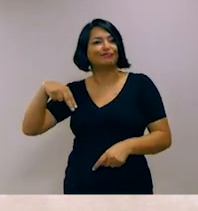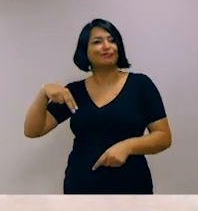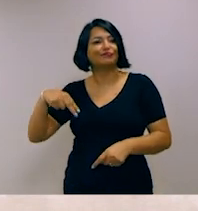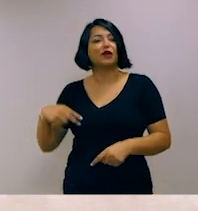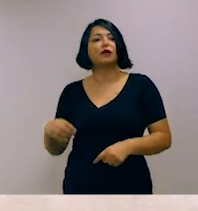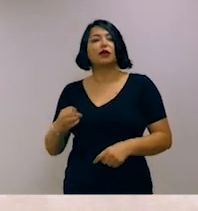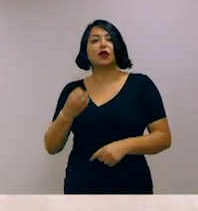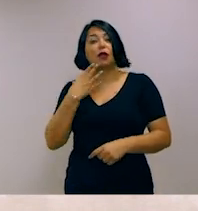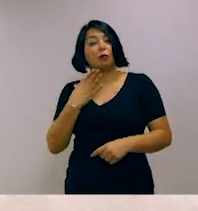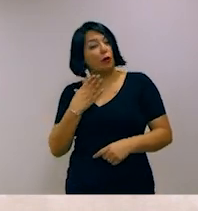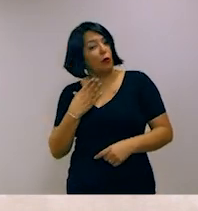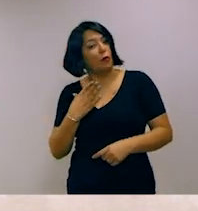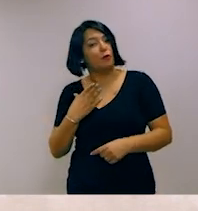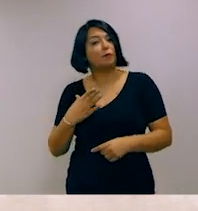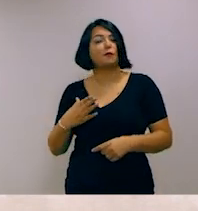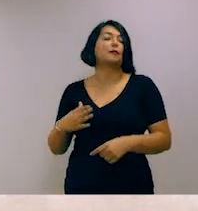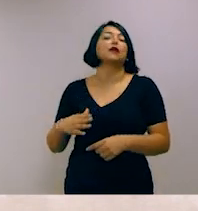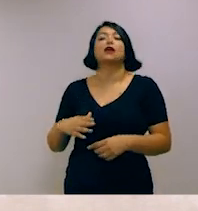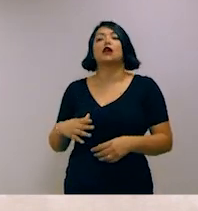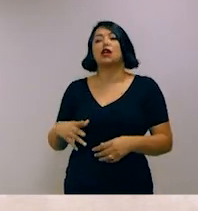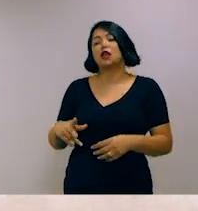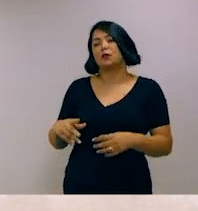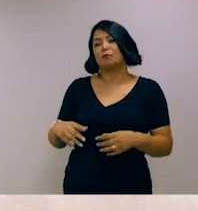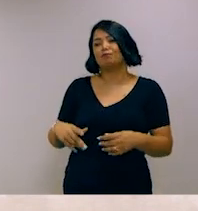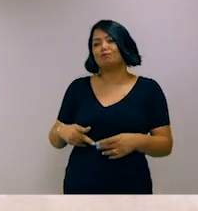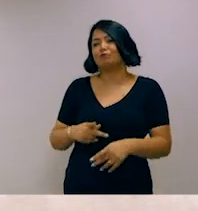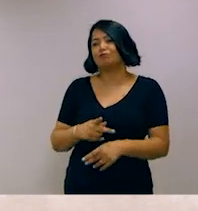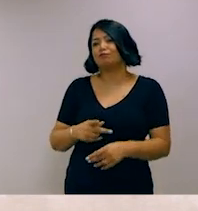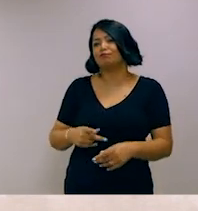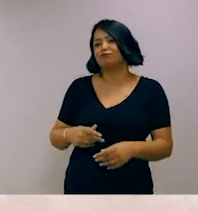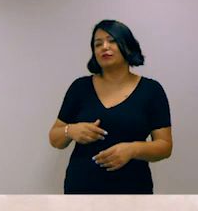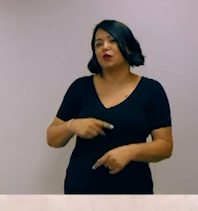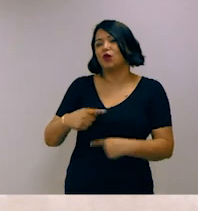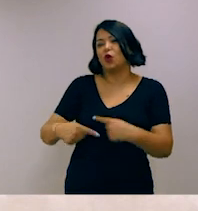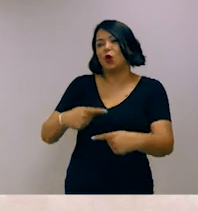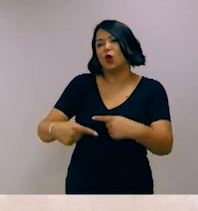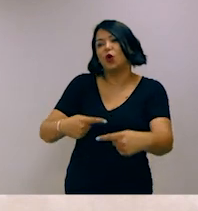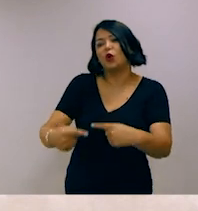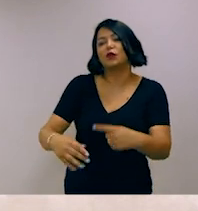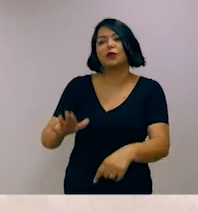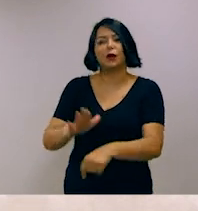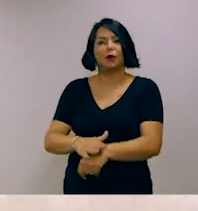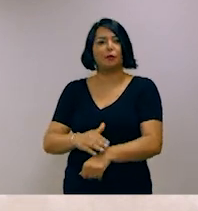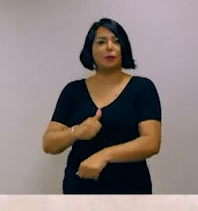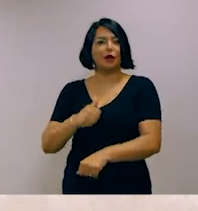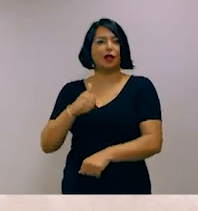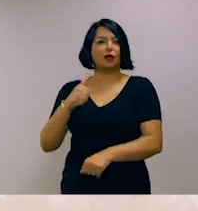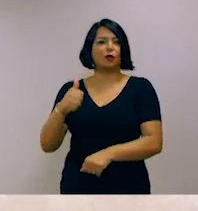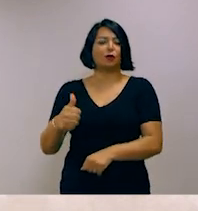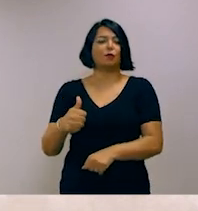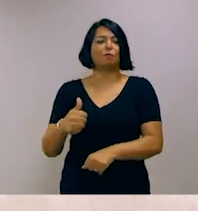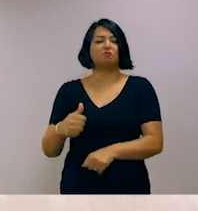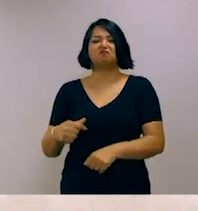matter the format of the group. It is nonlinear. It does everything by density.